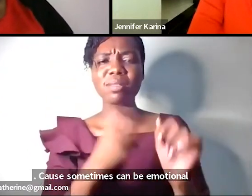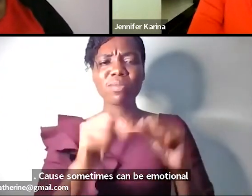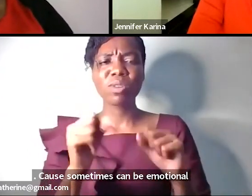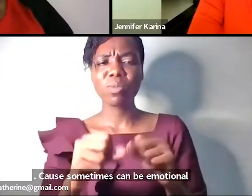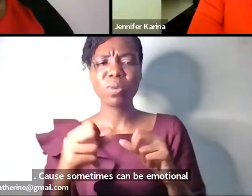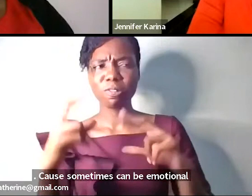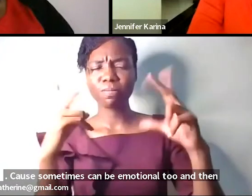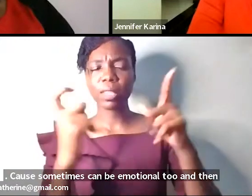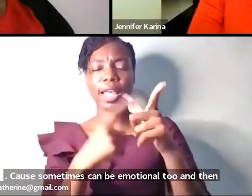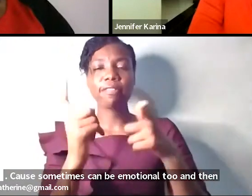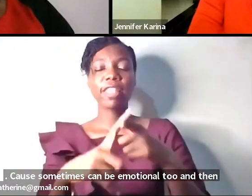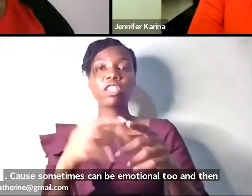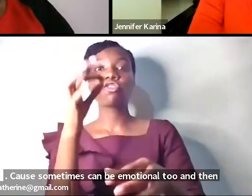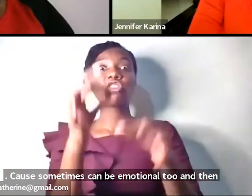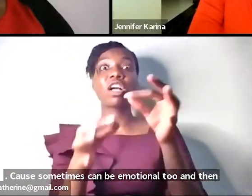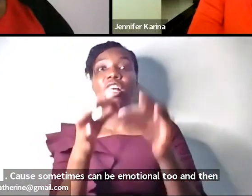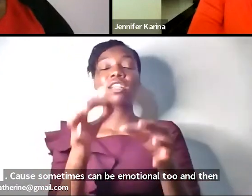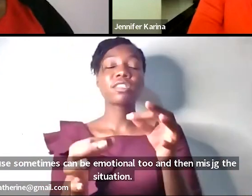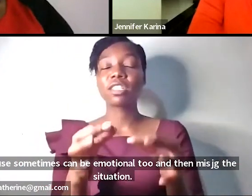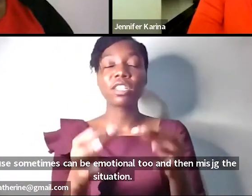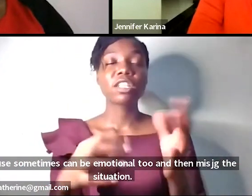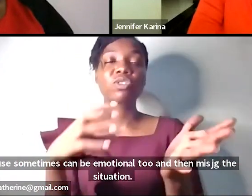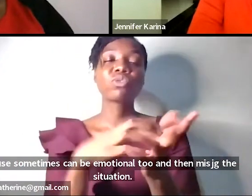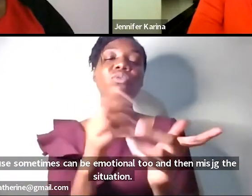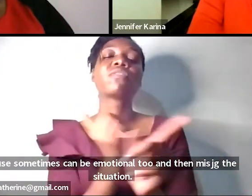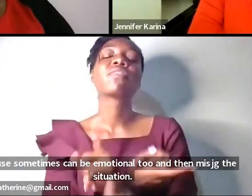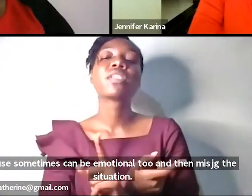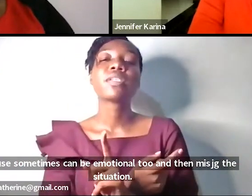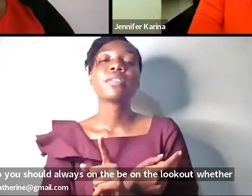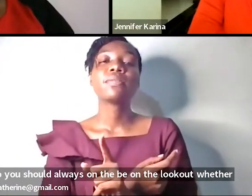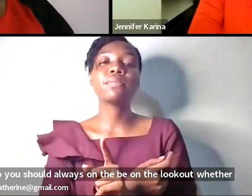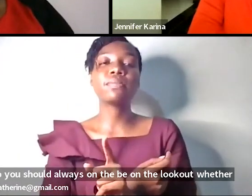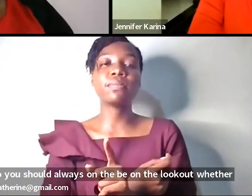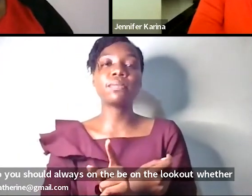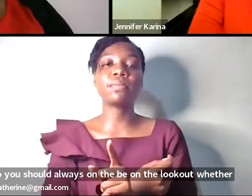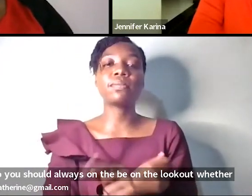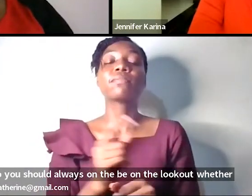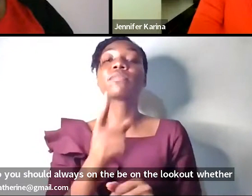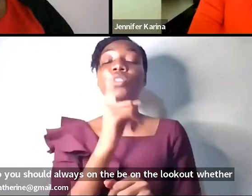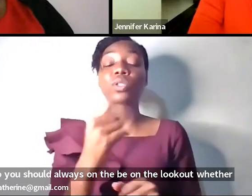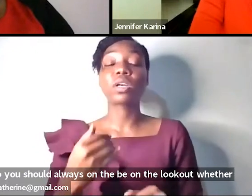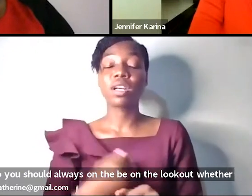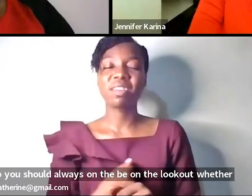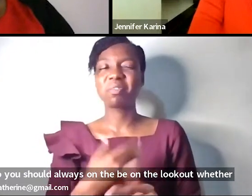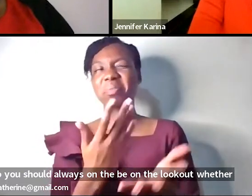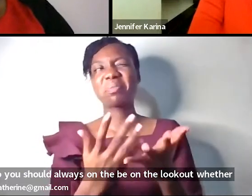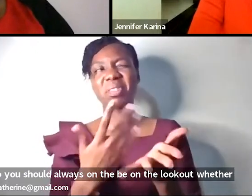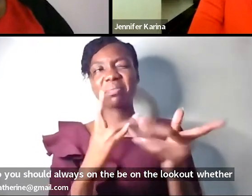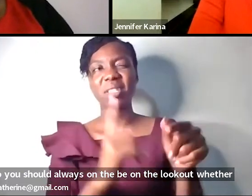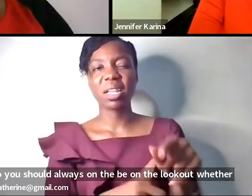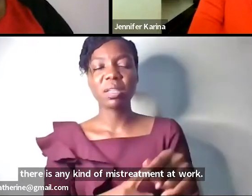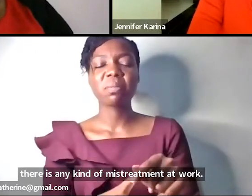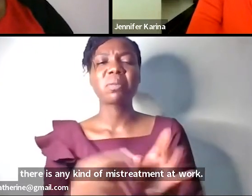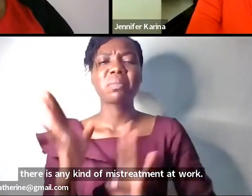you should always be on the lookout whether there is any kind of mistreatment at work,